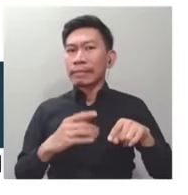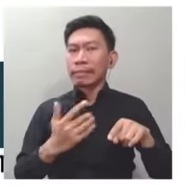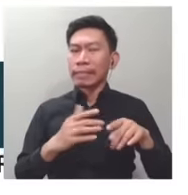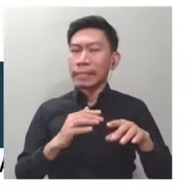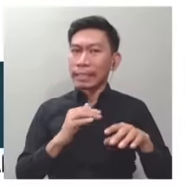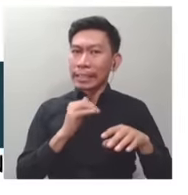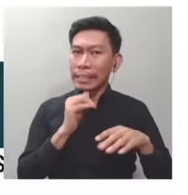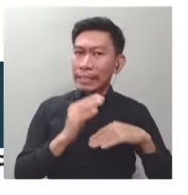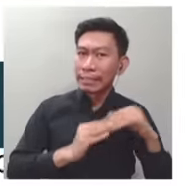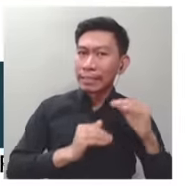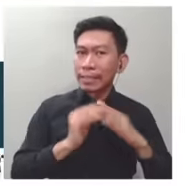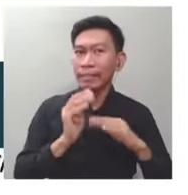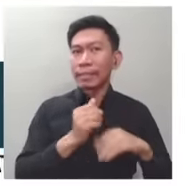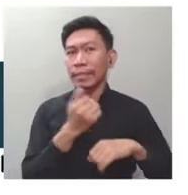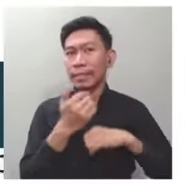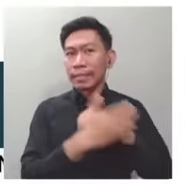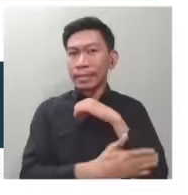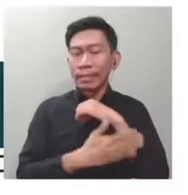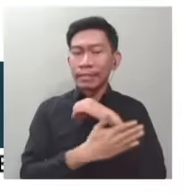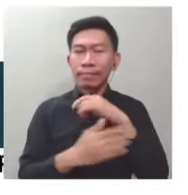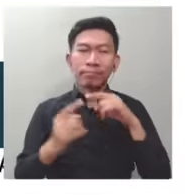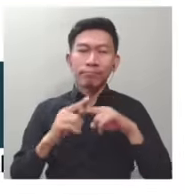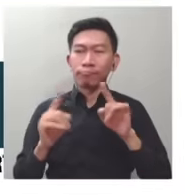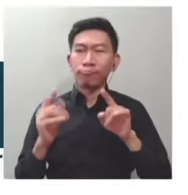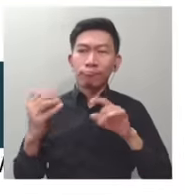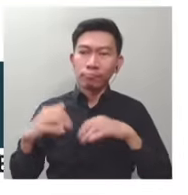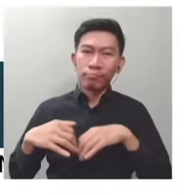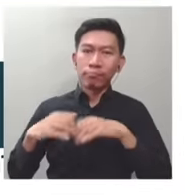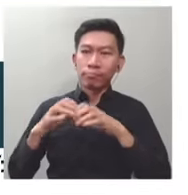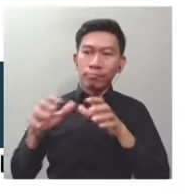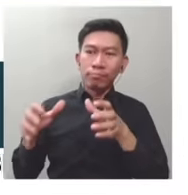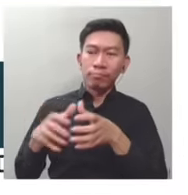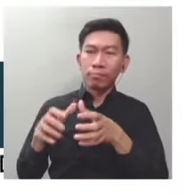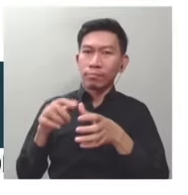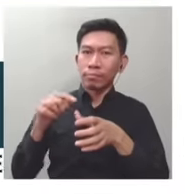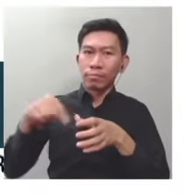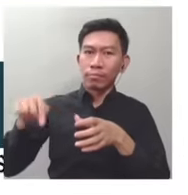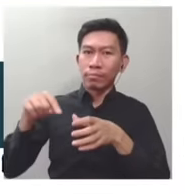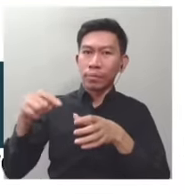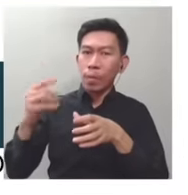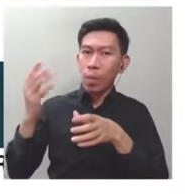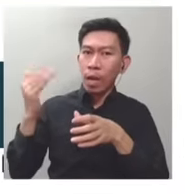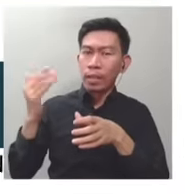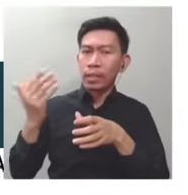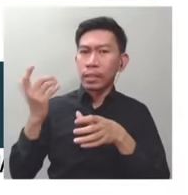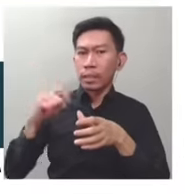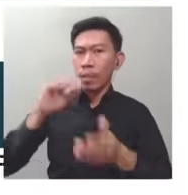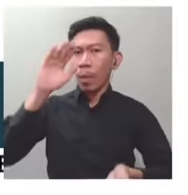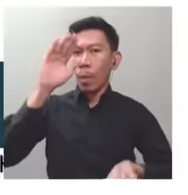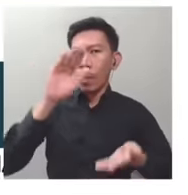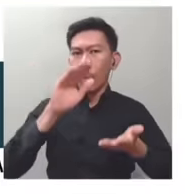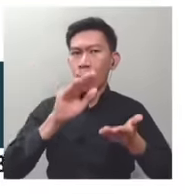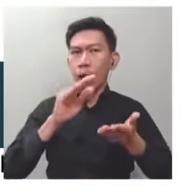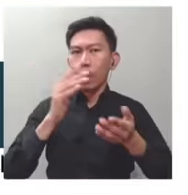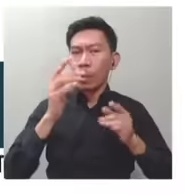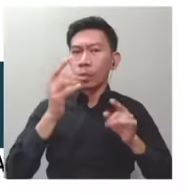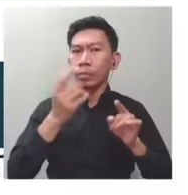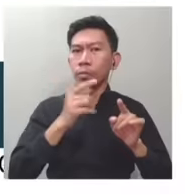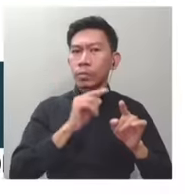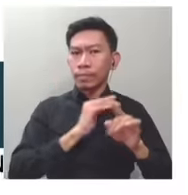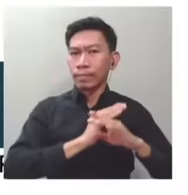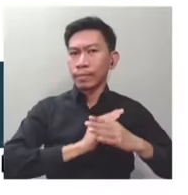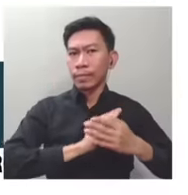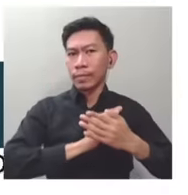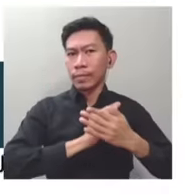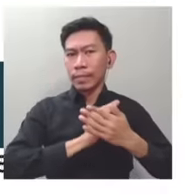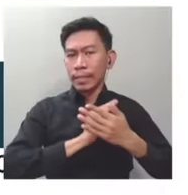some countries. But of course, you form this primarily because of the fact you want to deter and cause discomfort to that country. So that's a